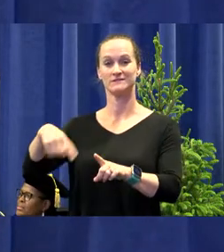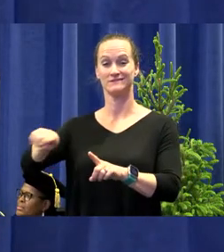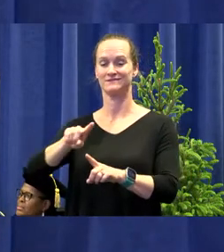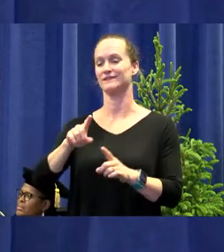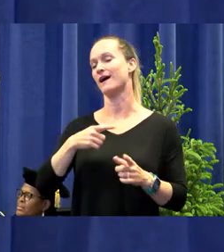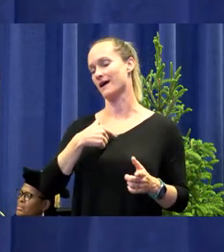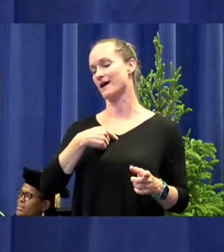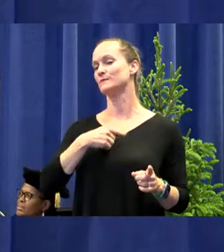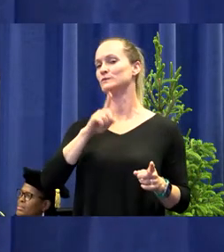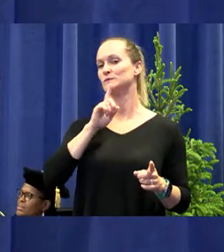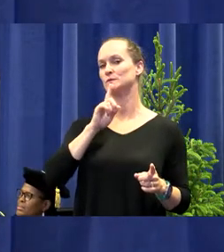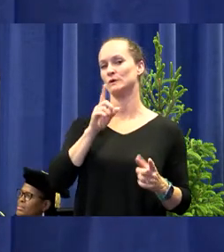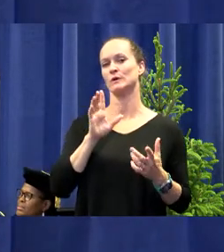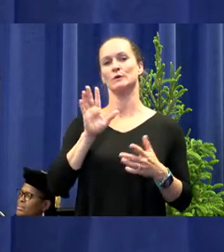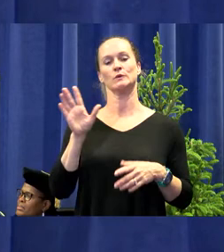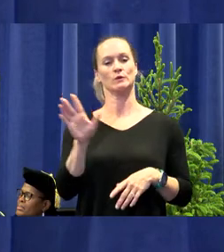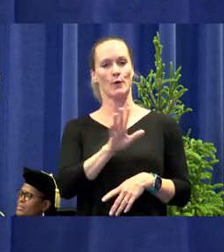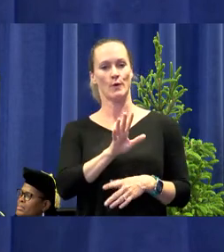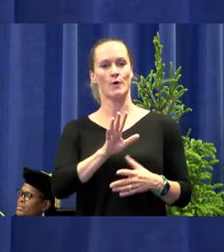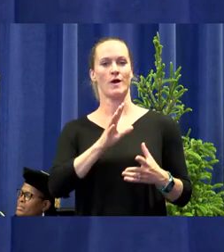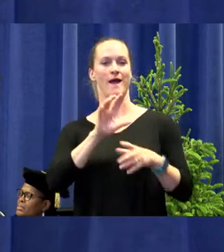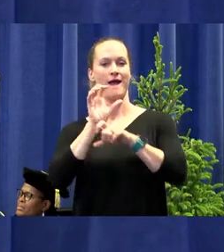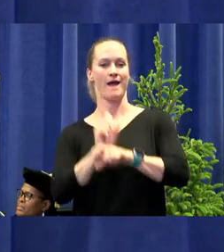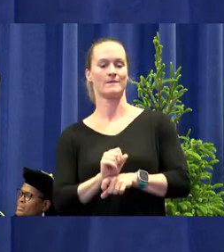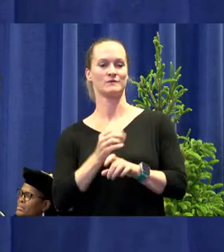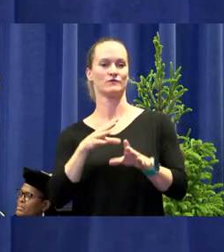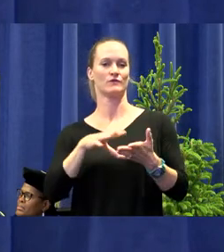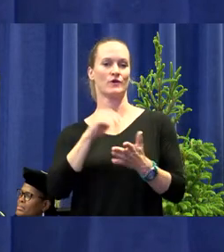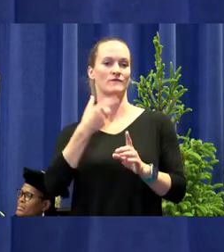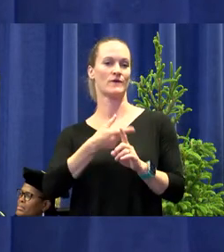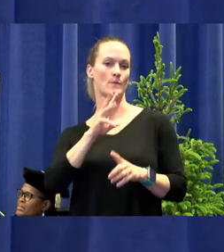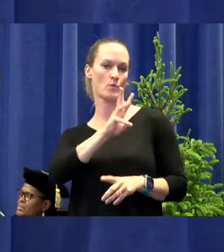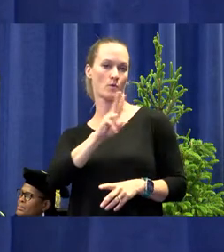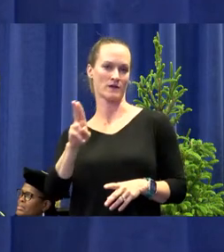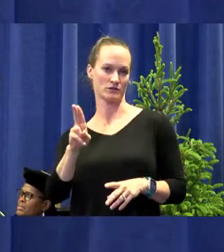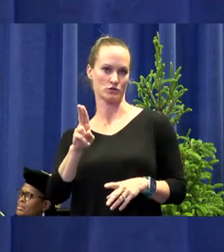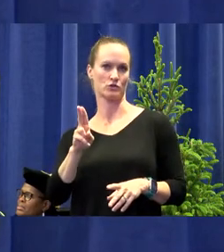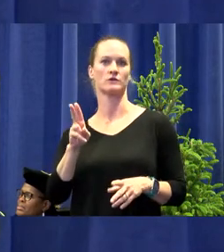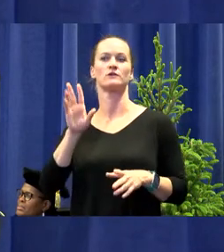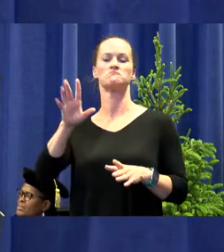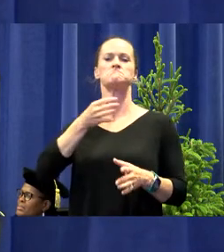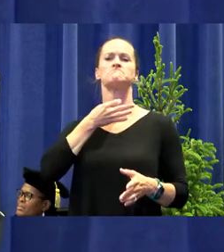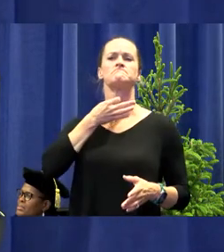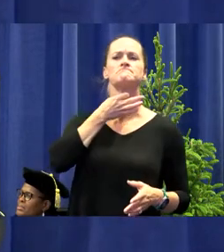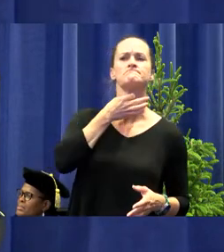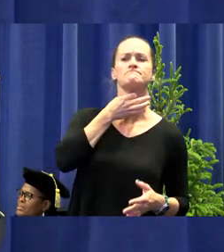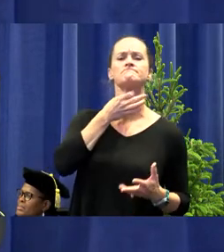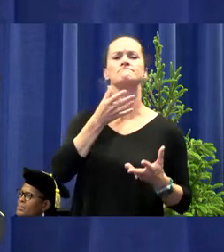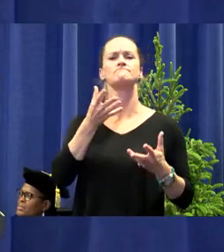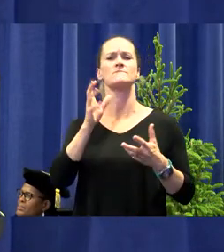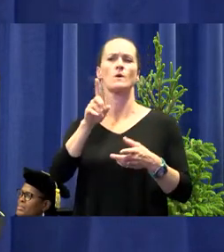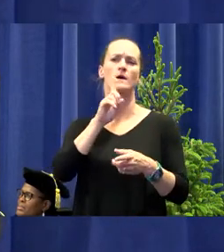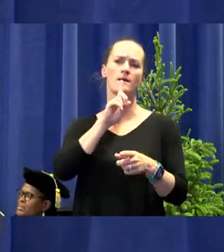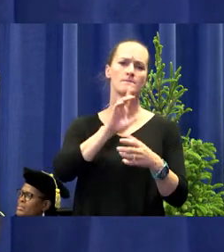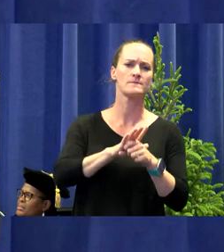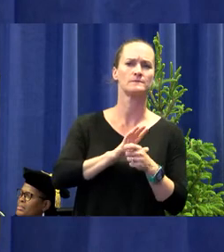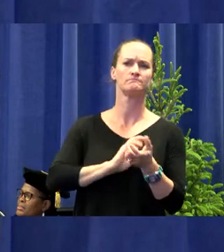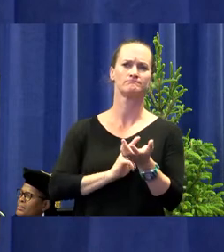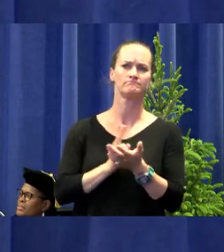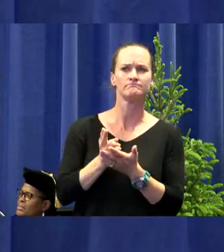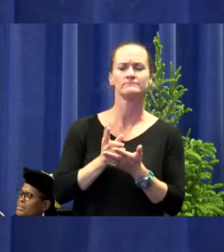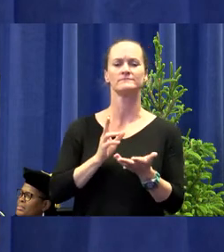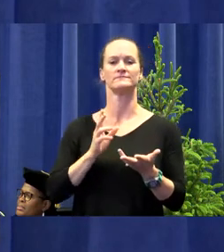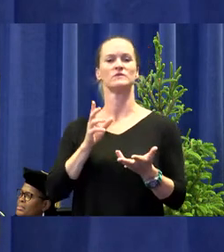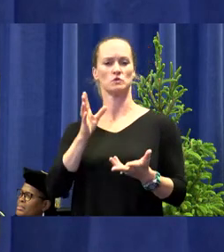curiosity of learning, and habits of mind you have developed at Western, you can make that difference and change our society in ways